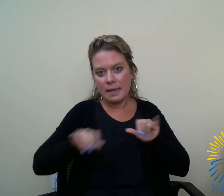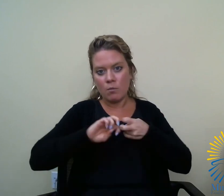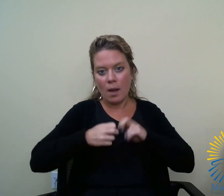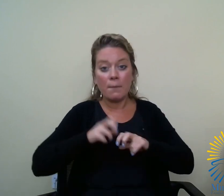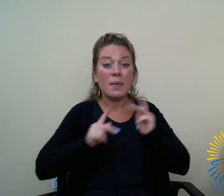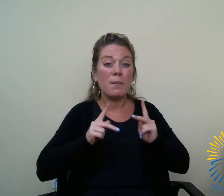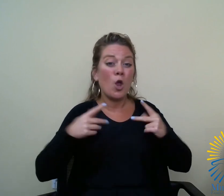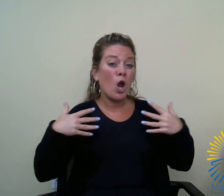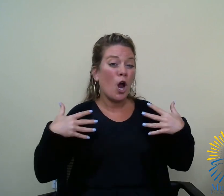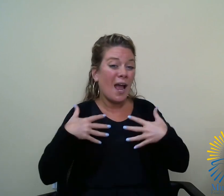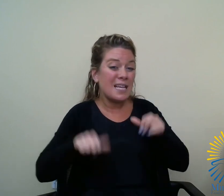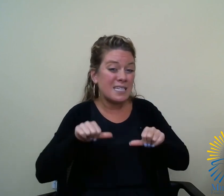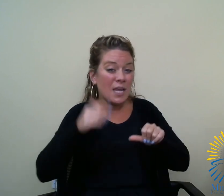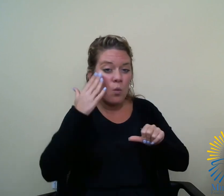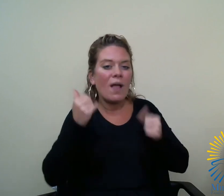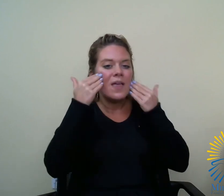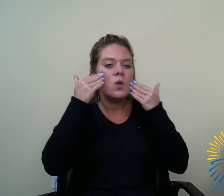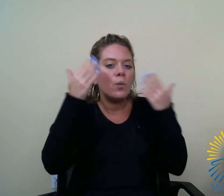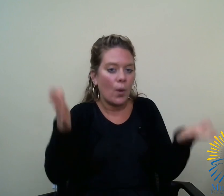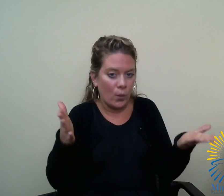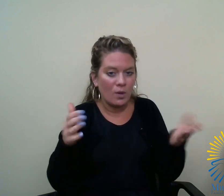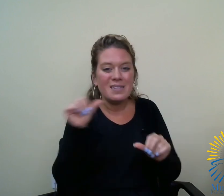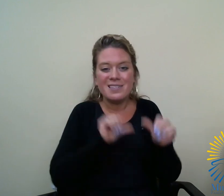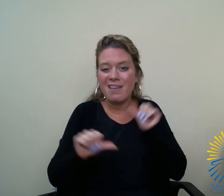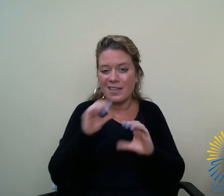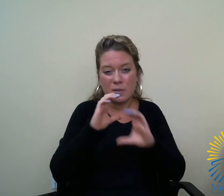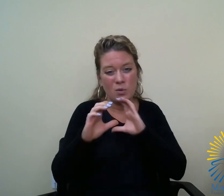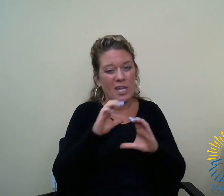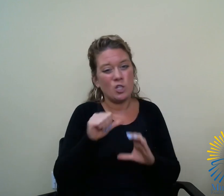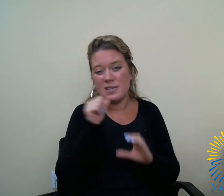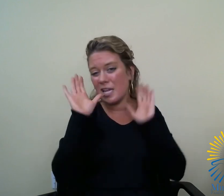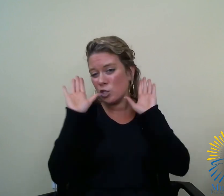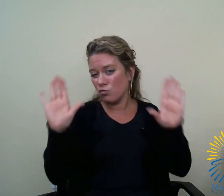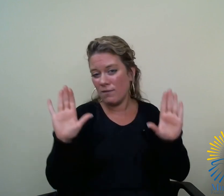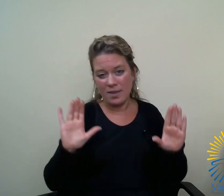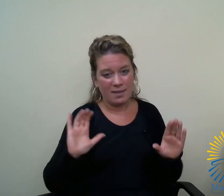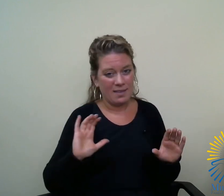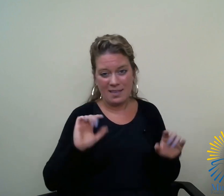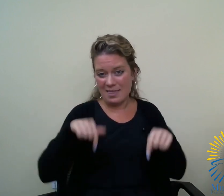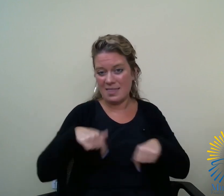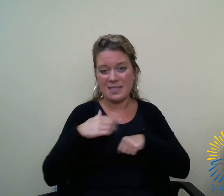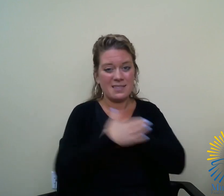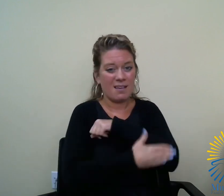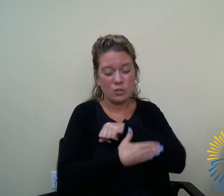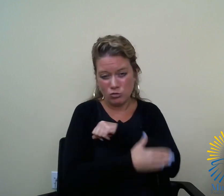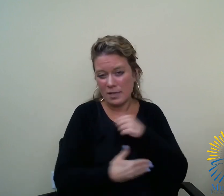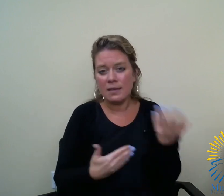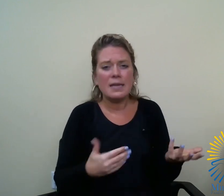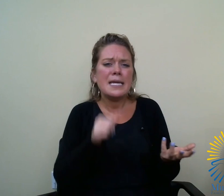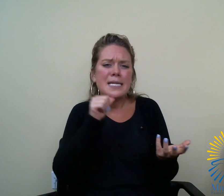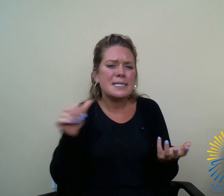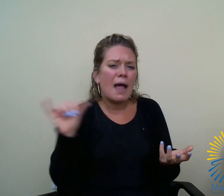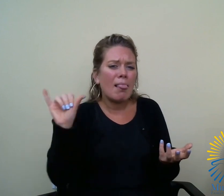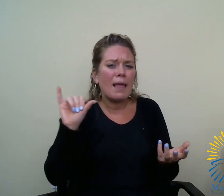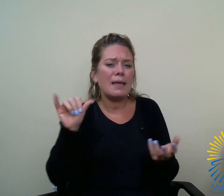are hesitant because they don't know. Science communication is not terrific in this nation. And in a lot of cases, not because we keep science as lock and